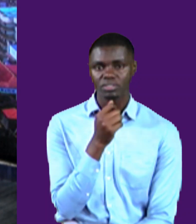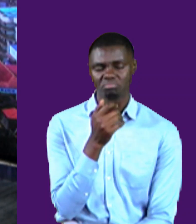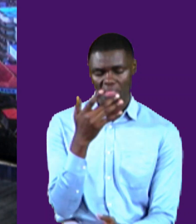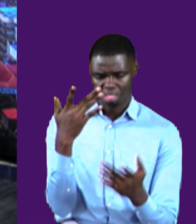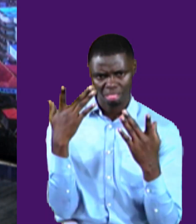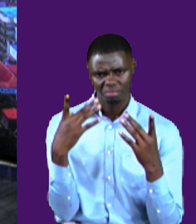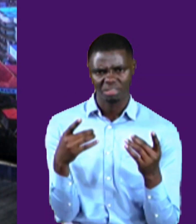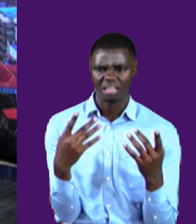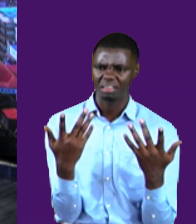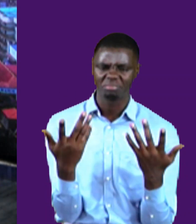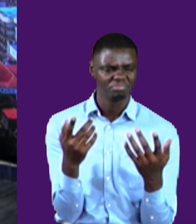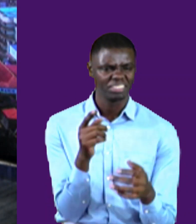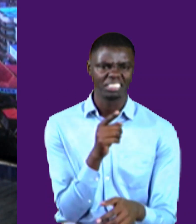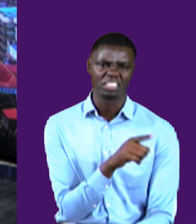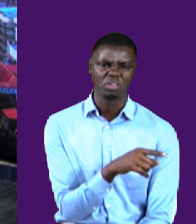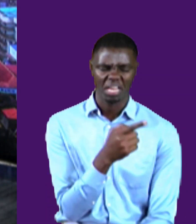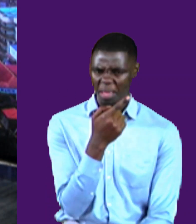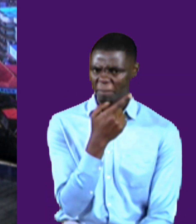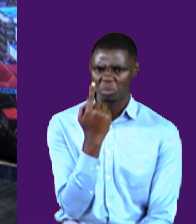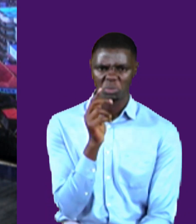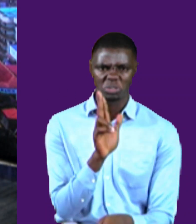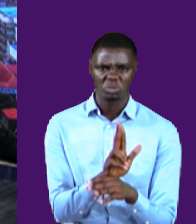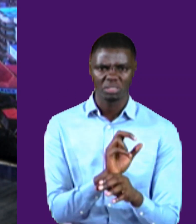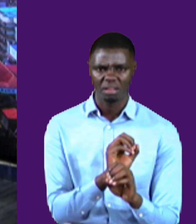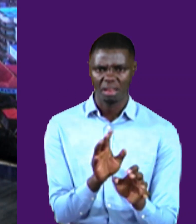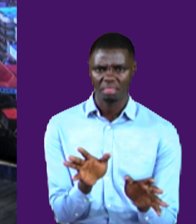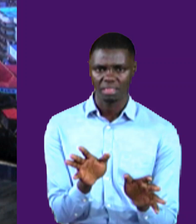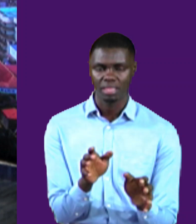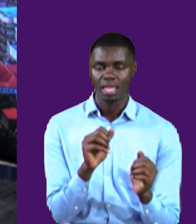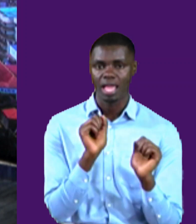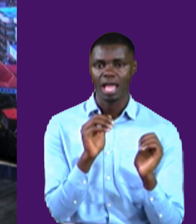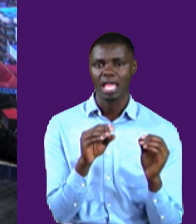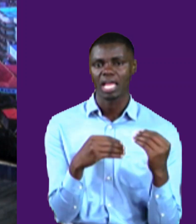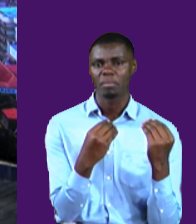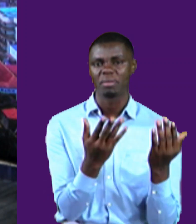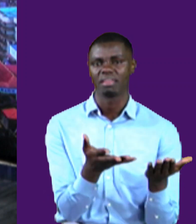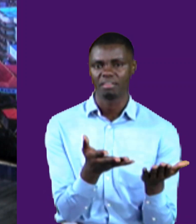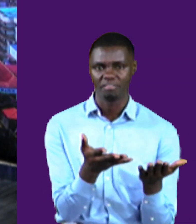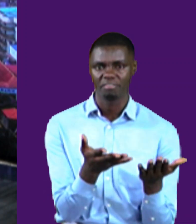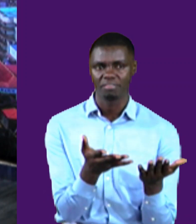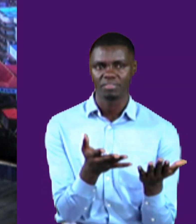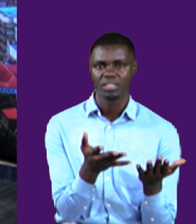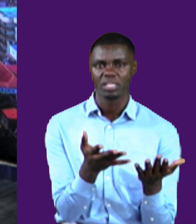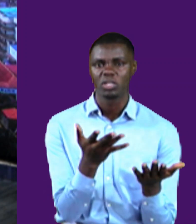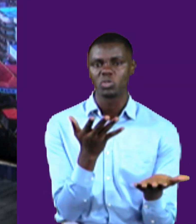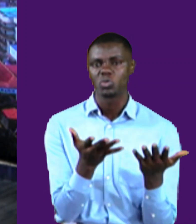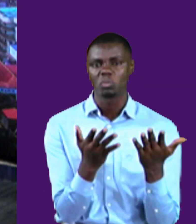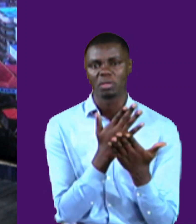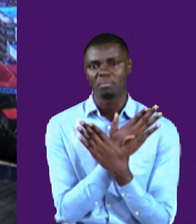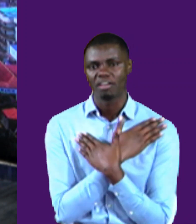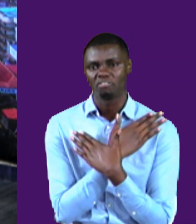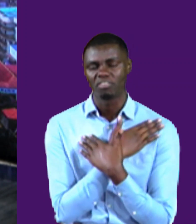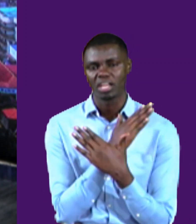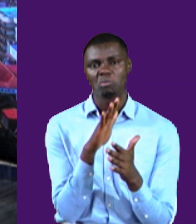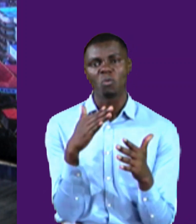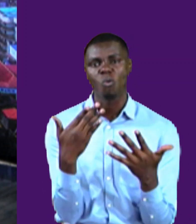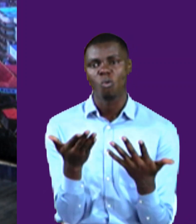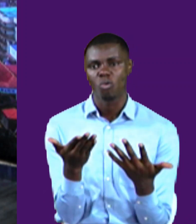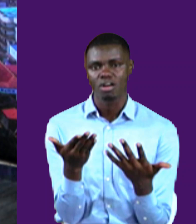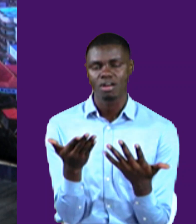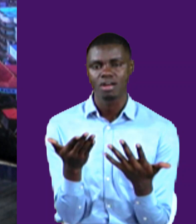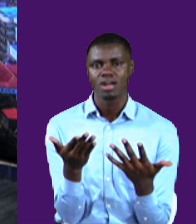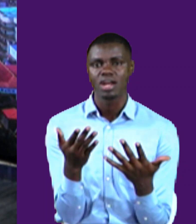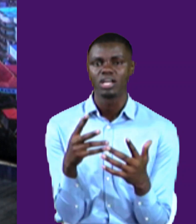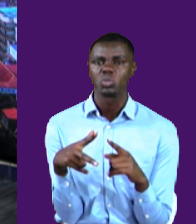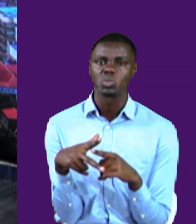decide, this one, because I'm not using it, I can give it out to maybe a friend or maybe to